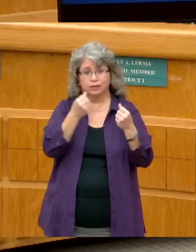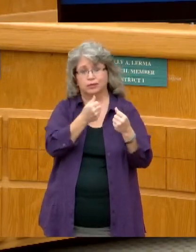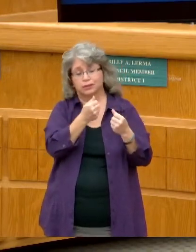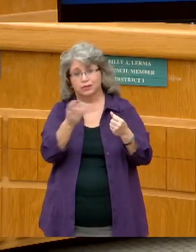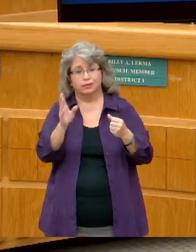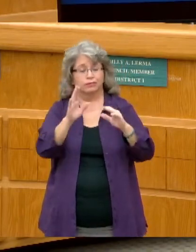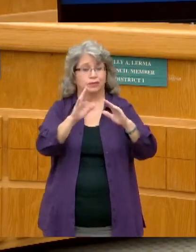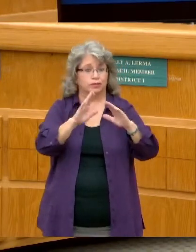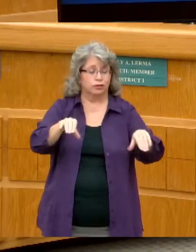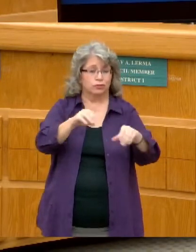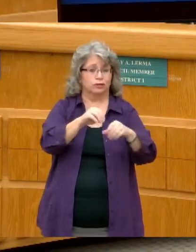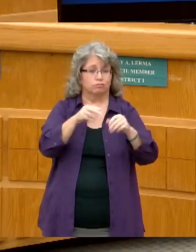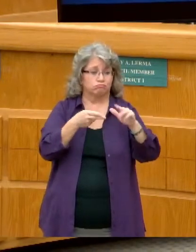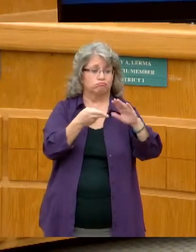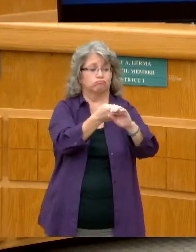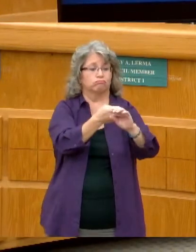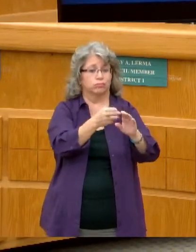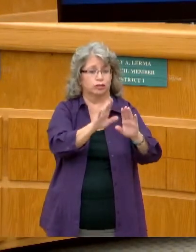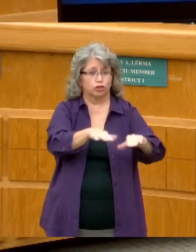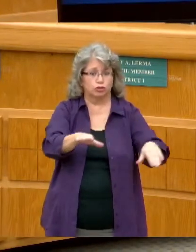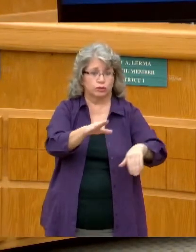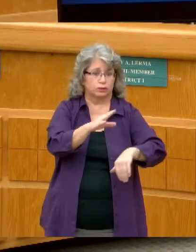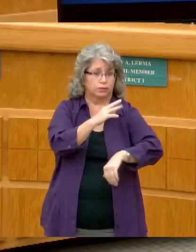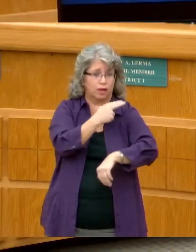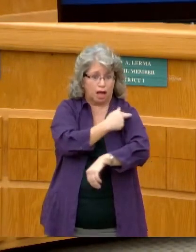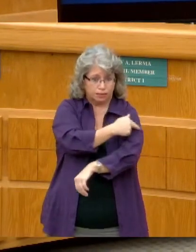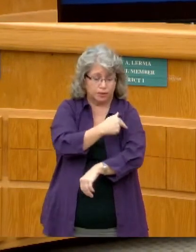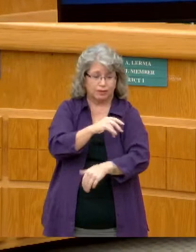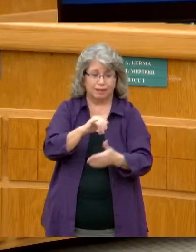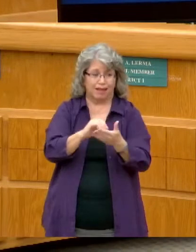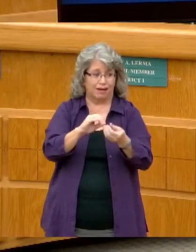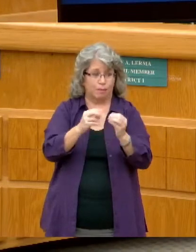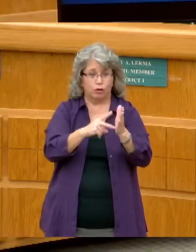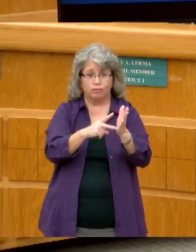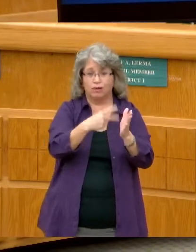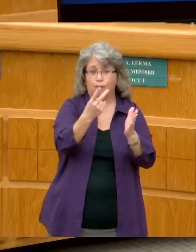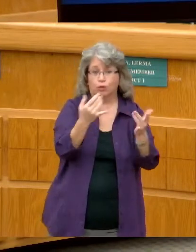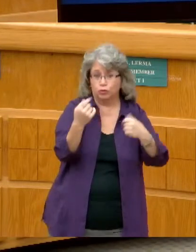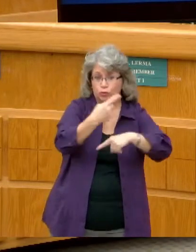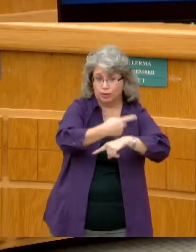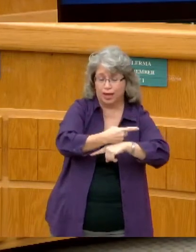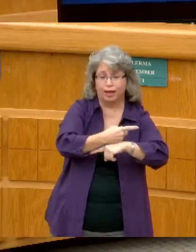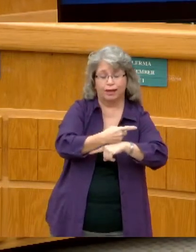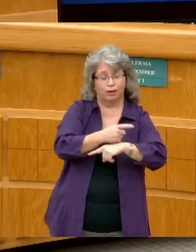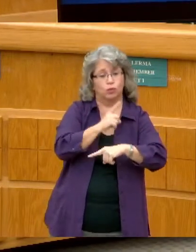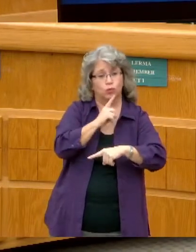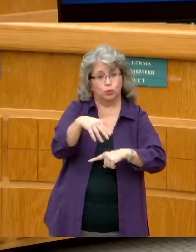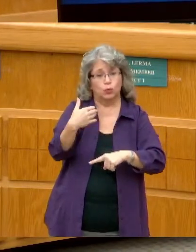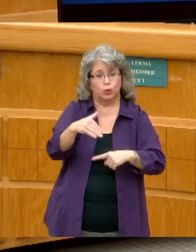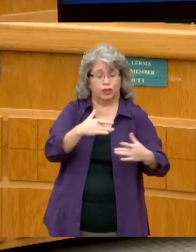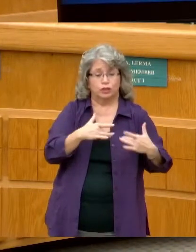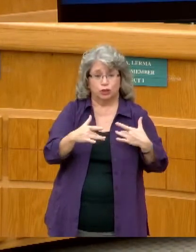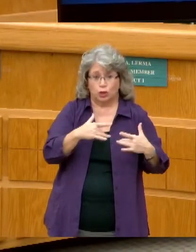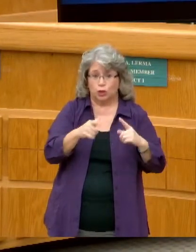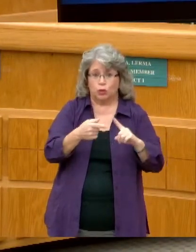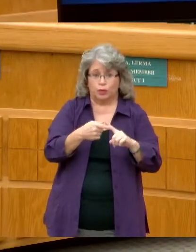and today I think that number doubled. So again, it's very concerning to us when pediatric populations are being affected.